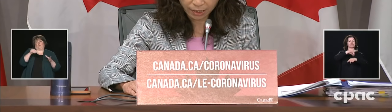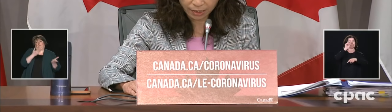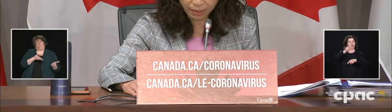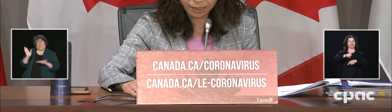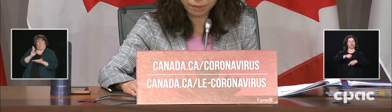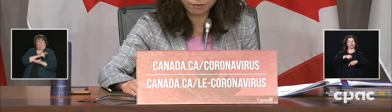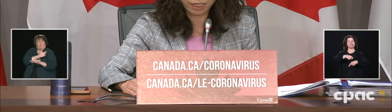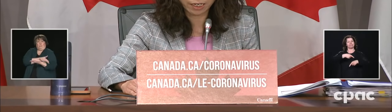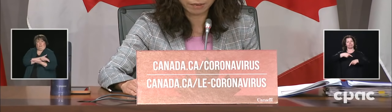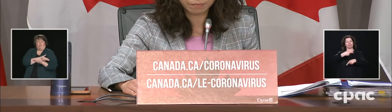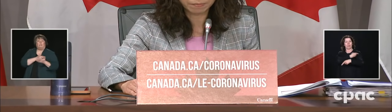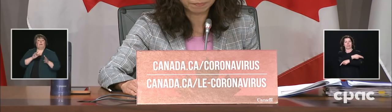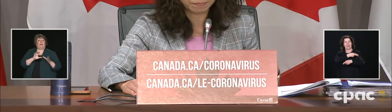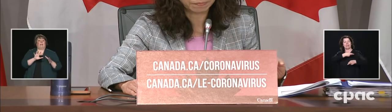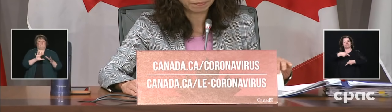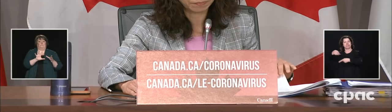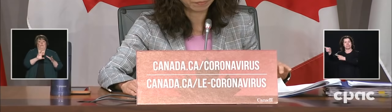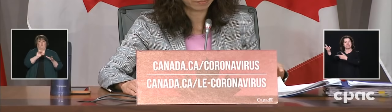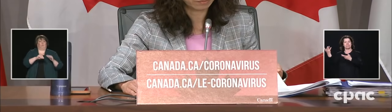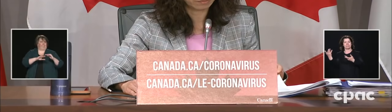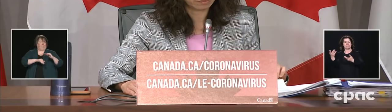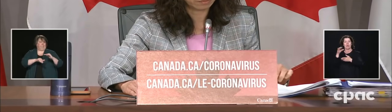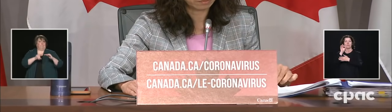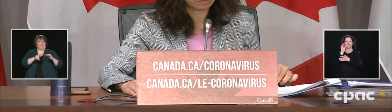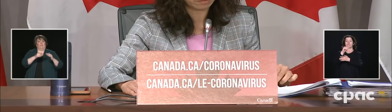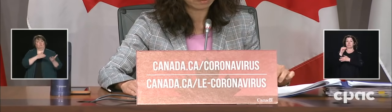required intensive care.